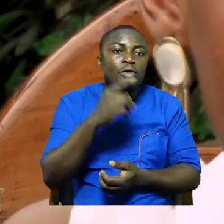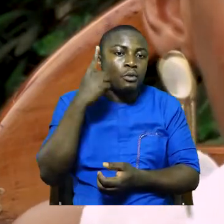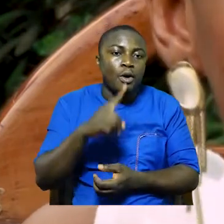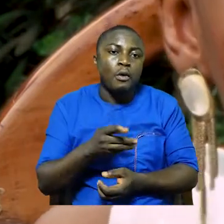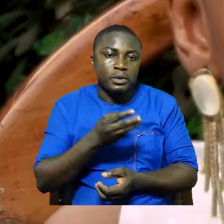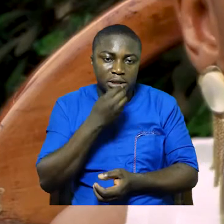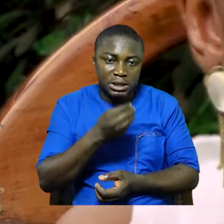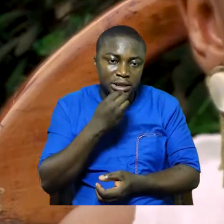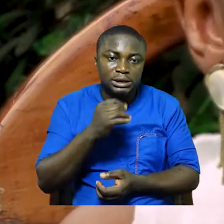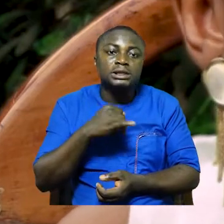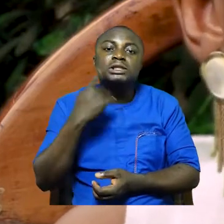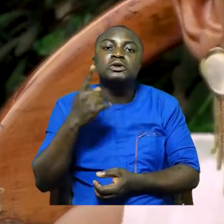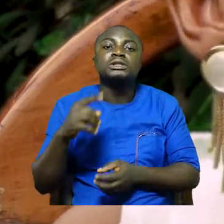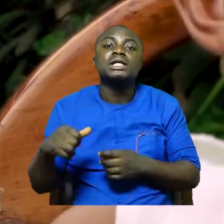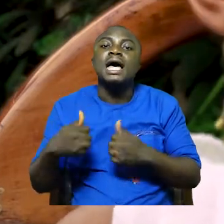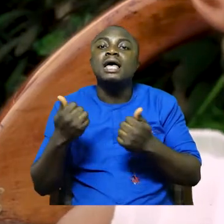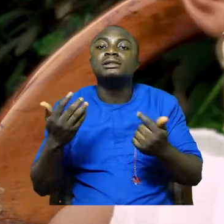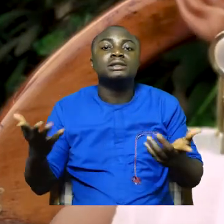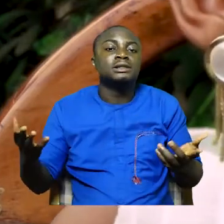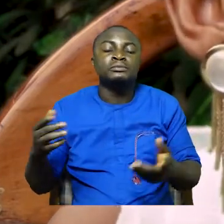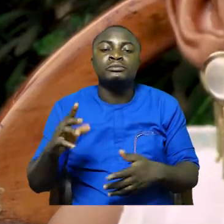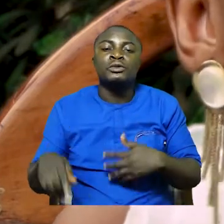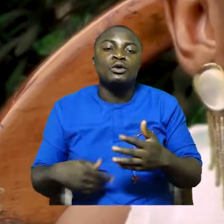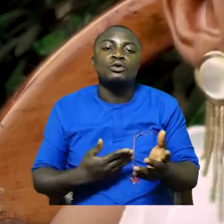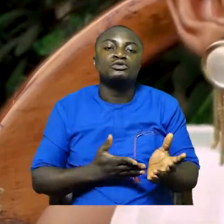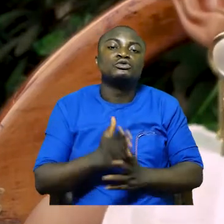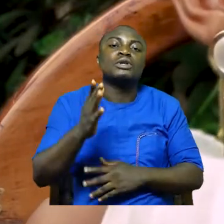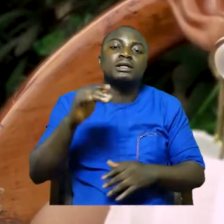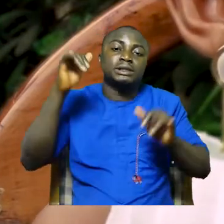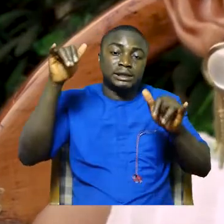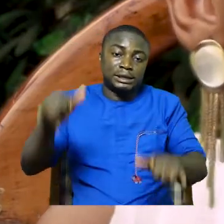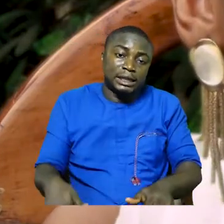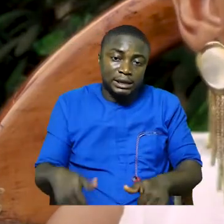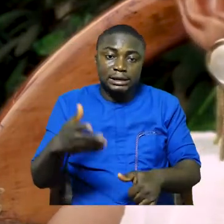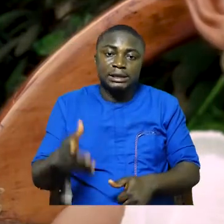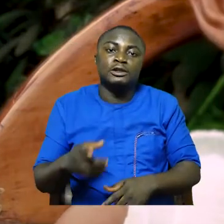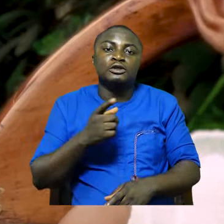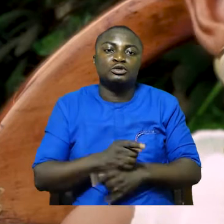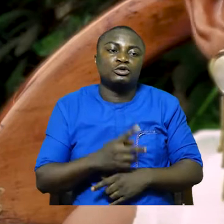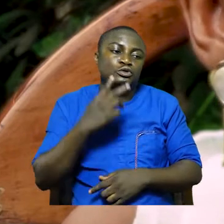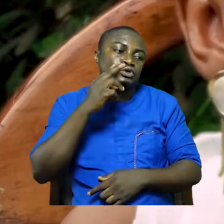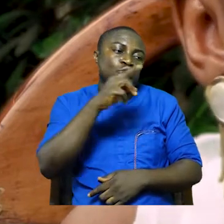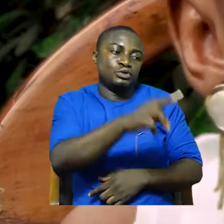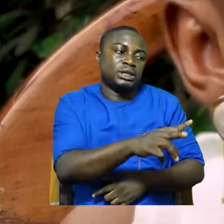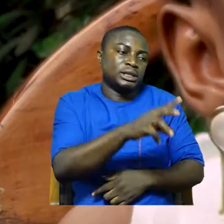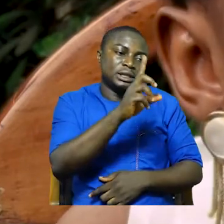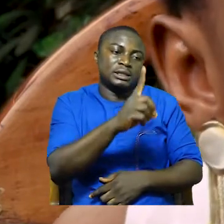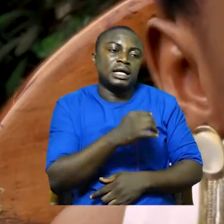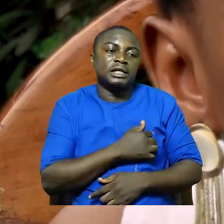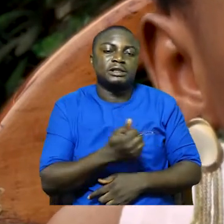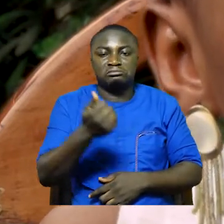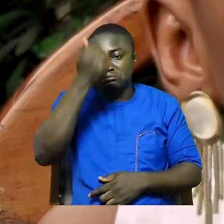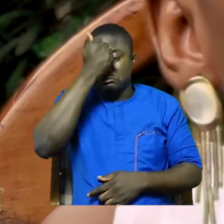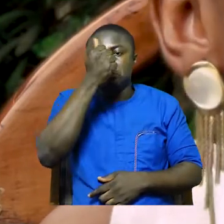but he paid for what we ate, Sha. He didn't say anything. All throughout I was sitting down there, he was just looking at